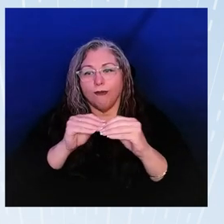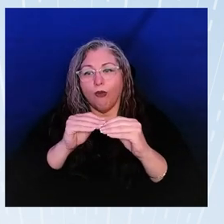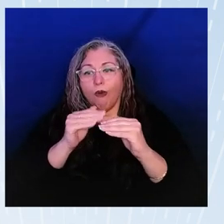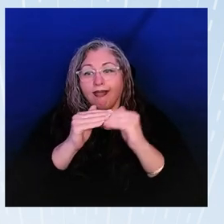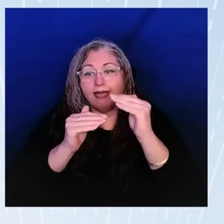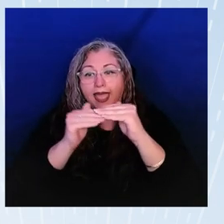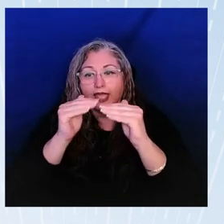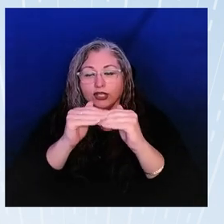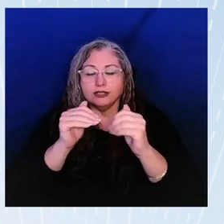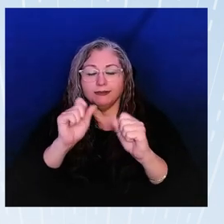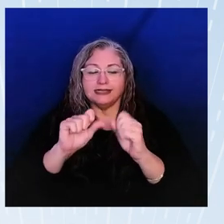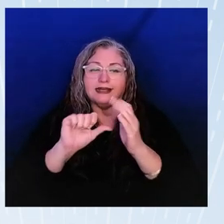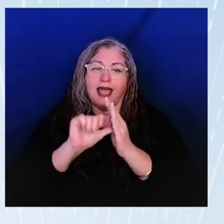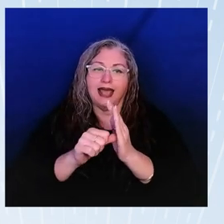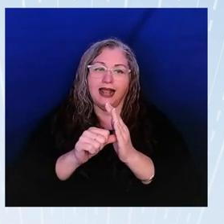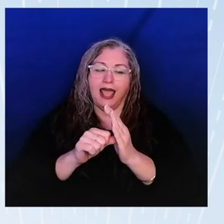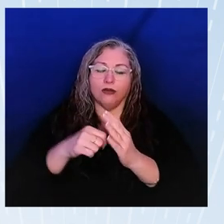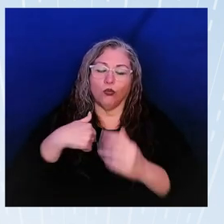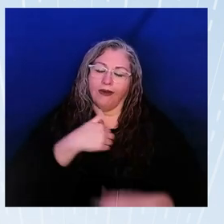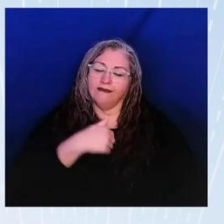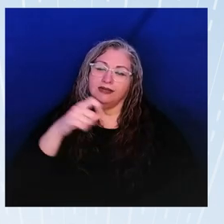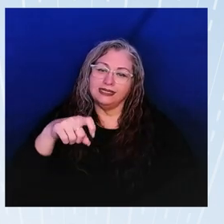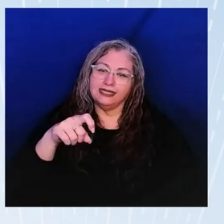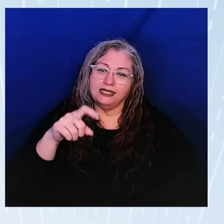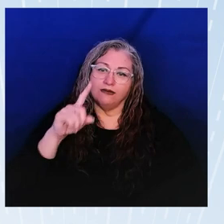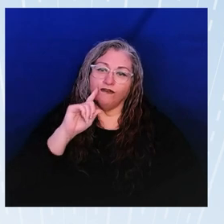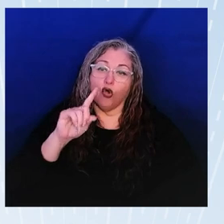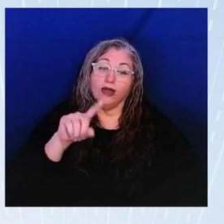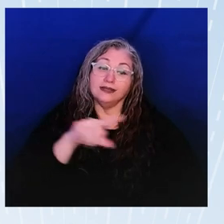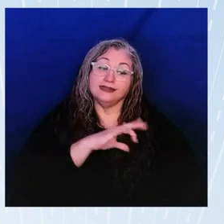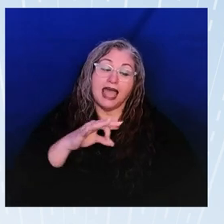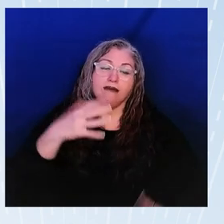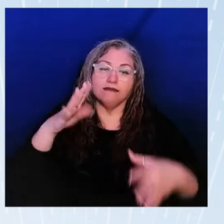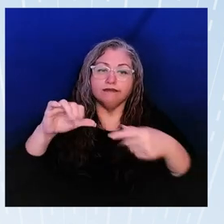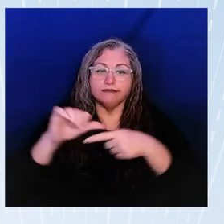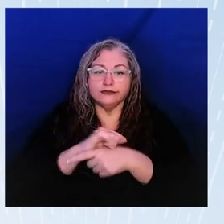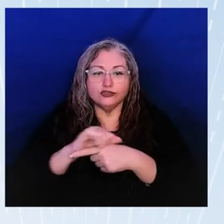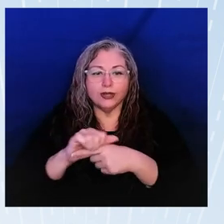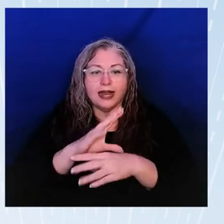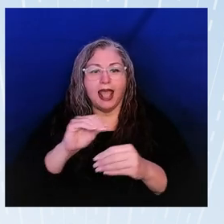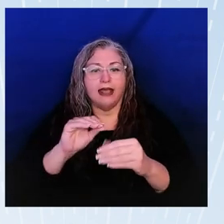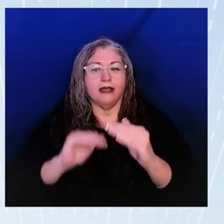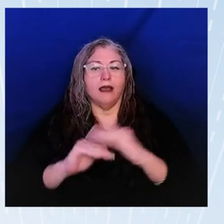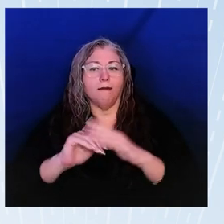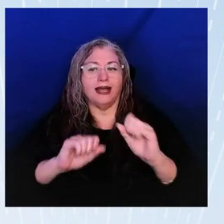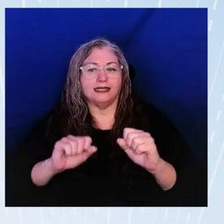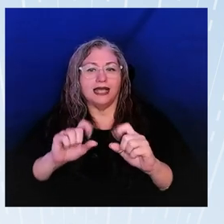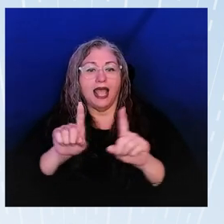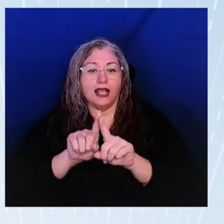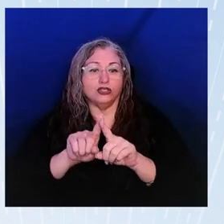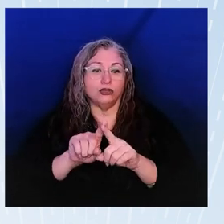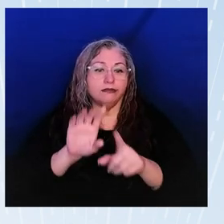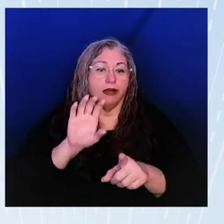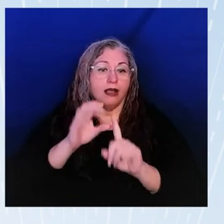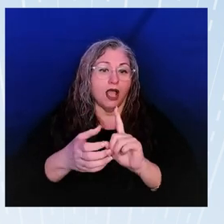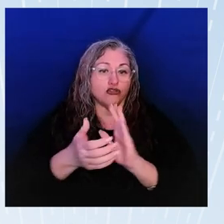of highlighting the need for trained staff that have that capacity as well as cultural competence.